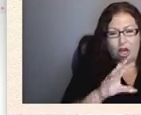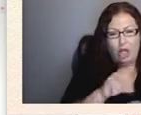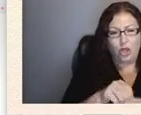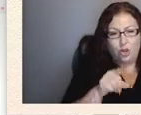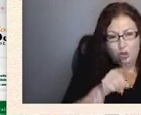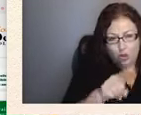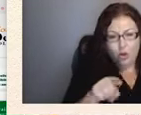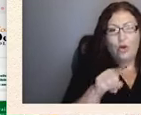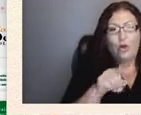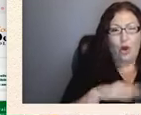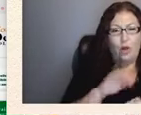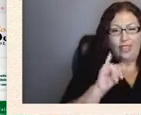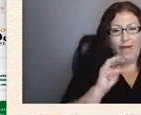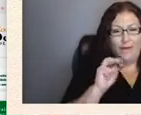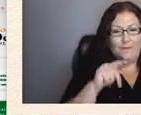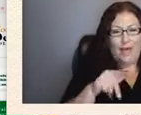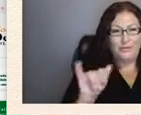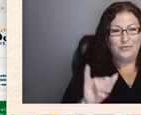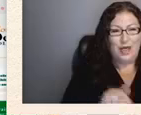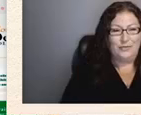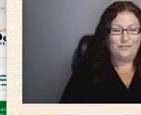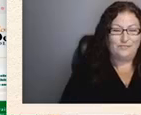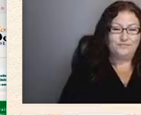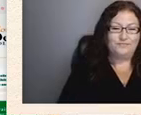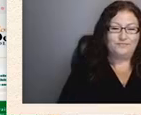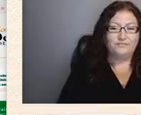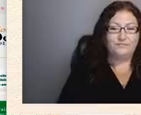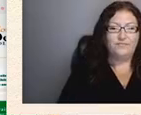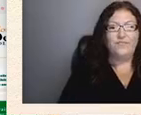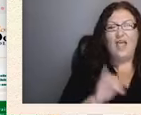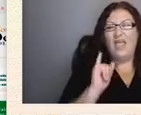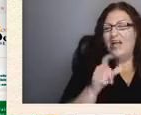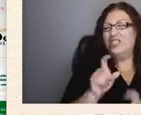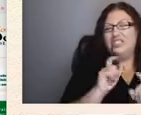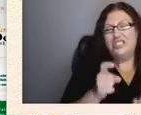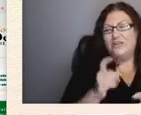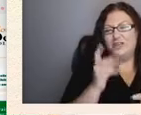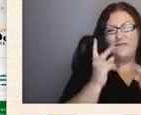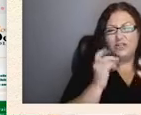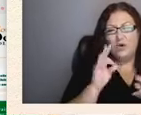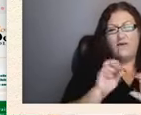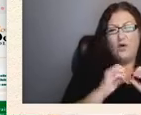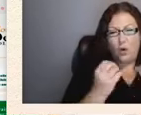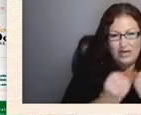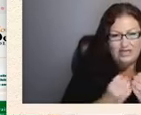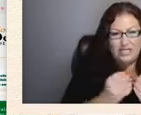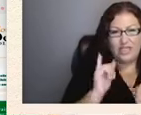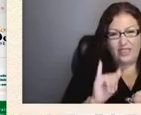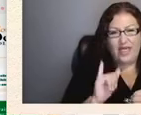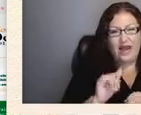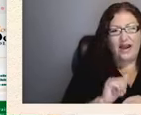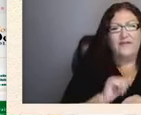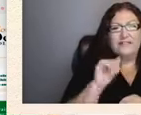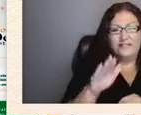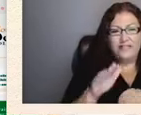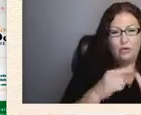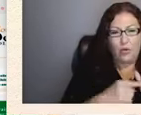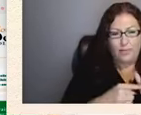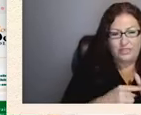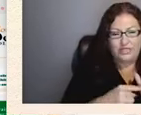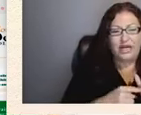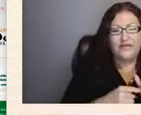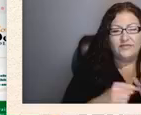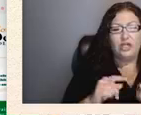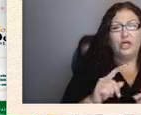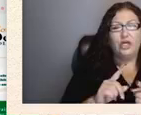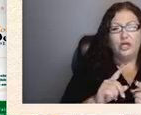map as well. This just gives you a visual of the organizations that have sent representatives to